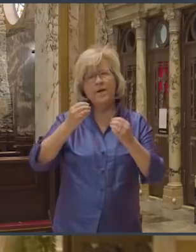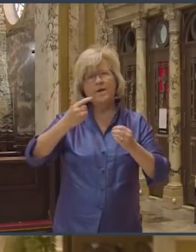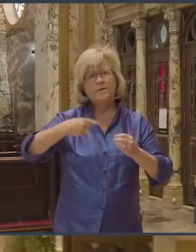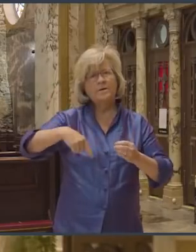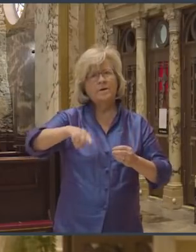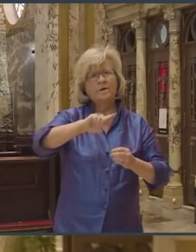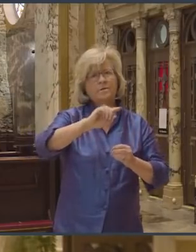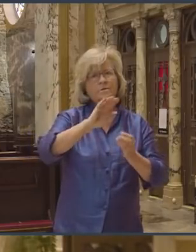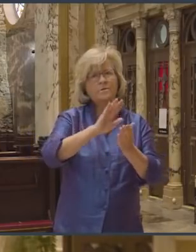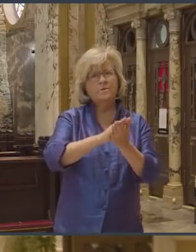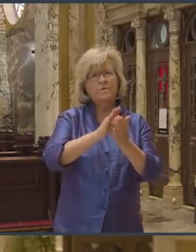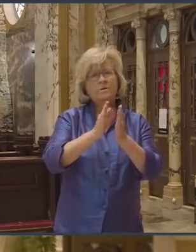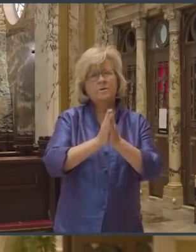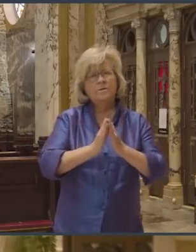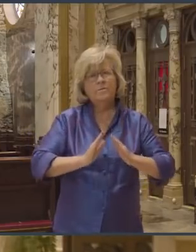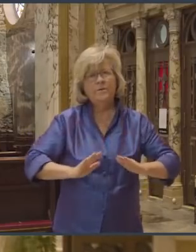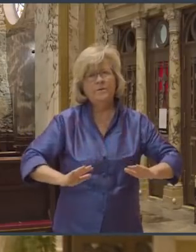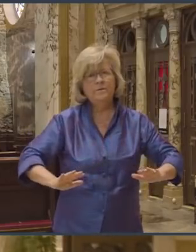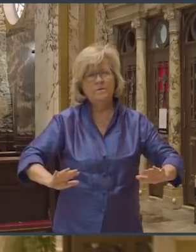Grant us peace.